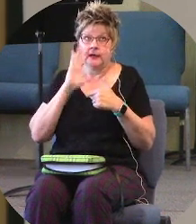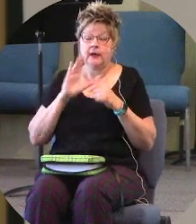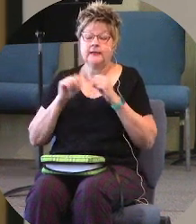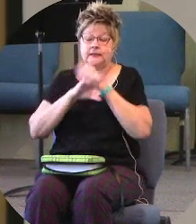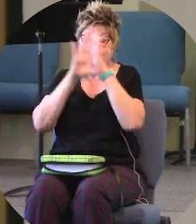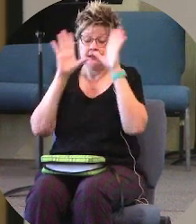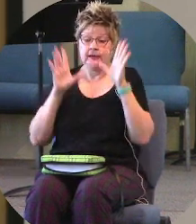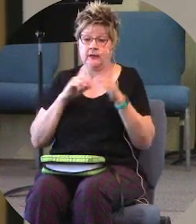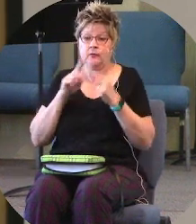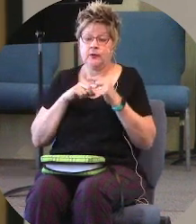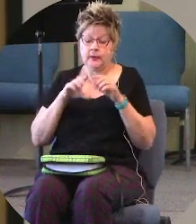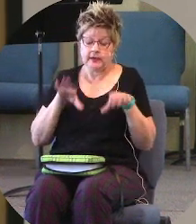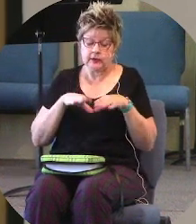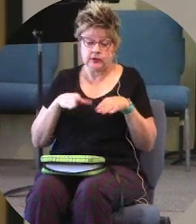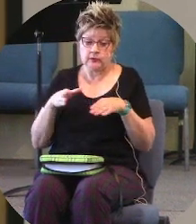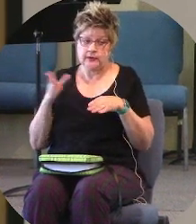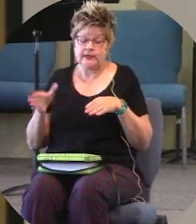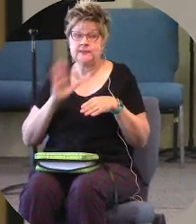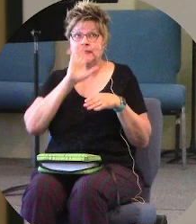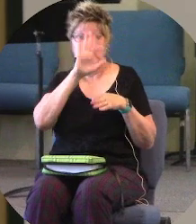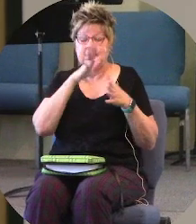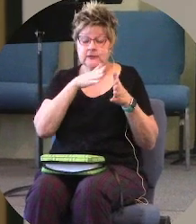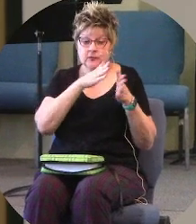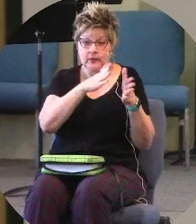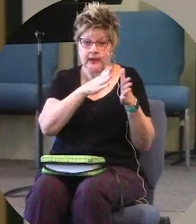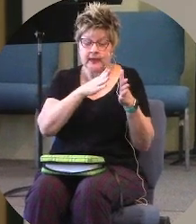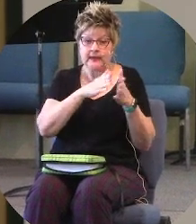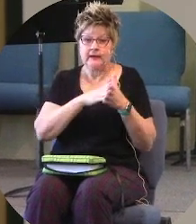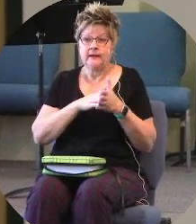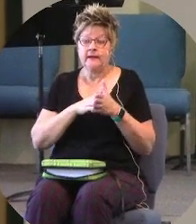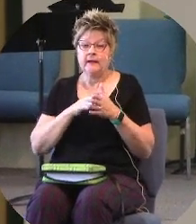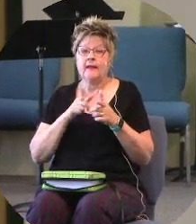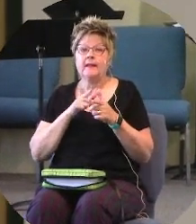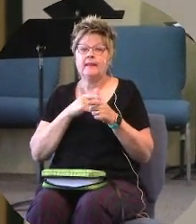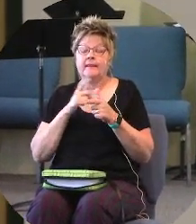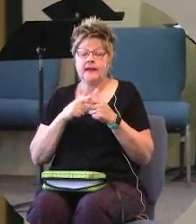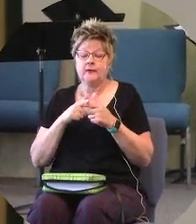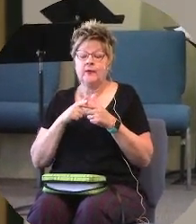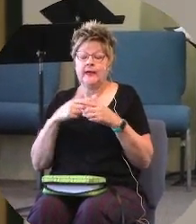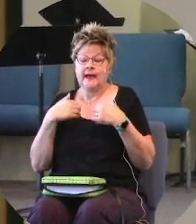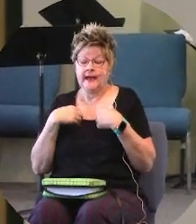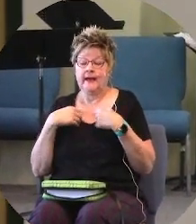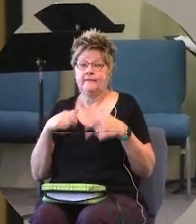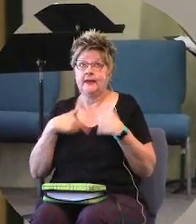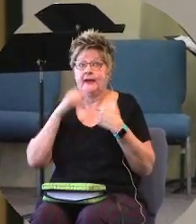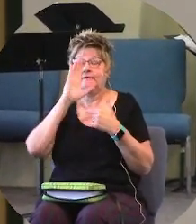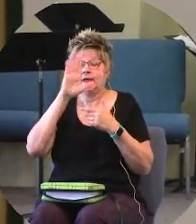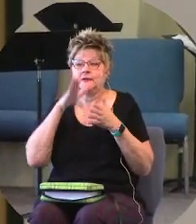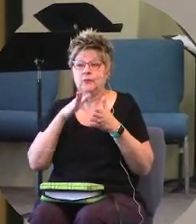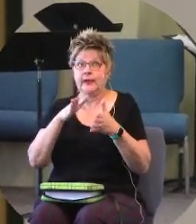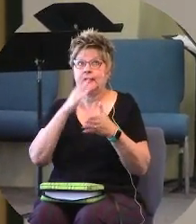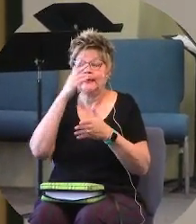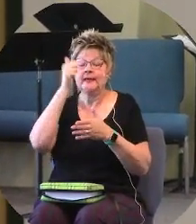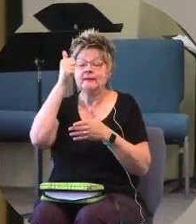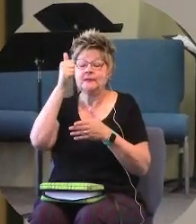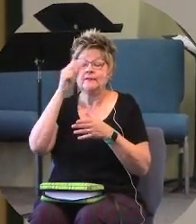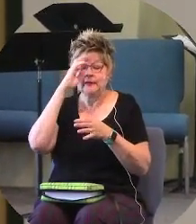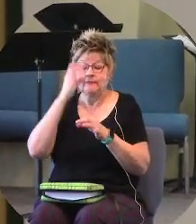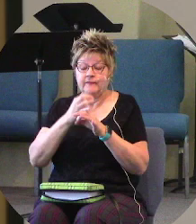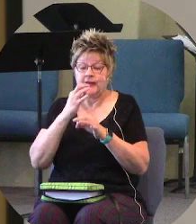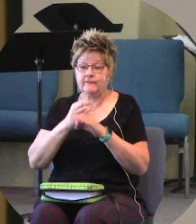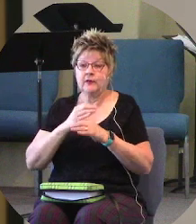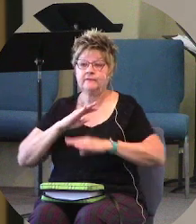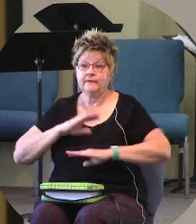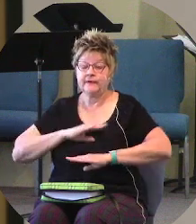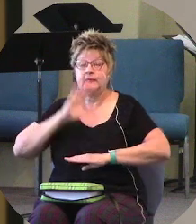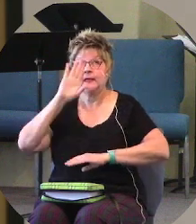way, that we get life His way. And He's very faithful in fulfilling His promises